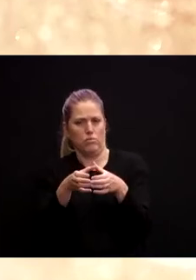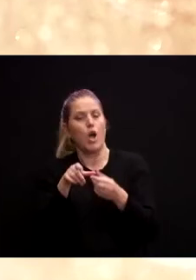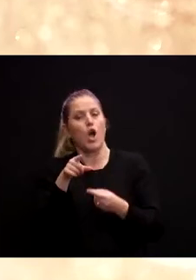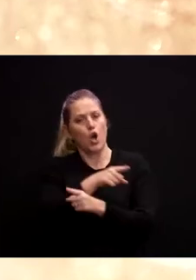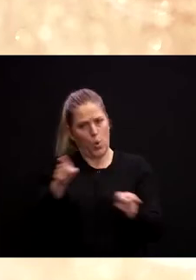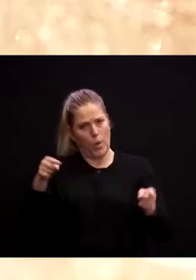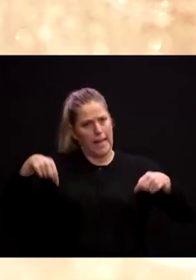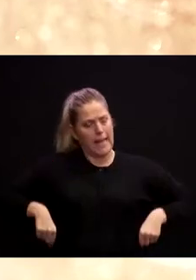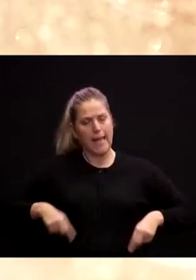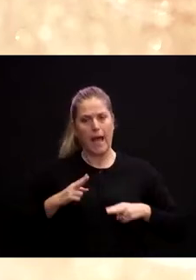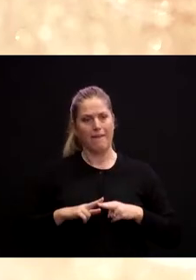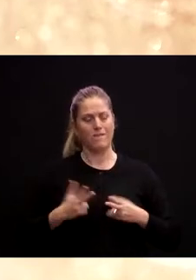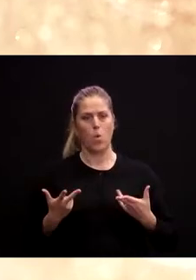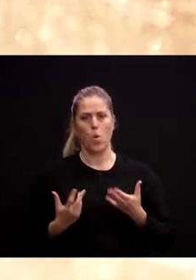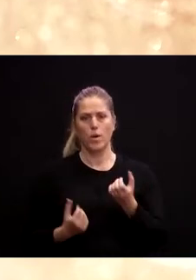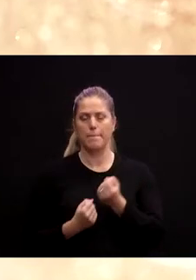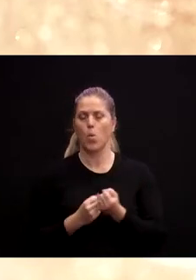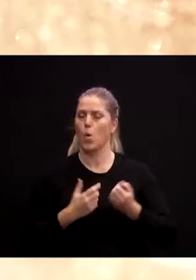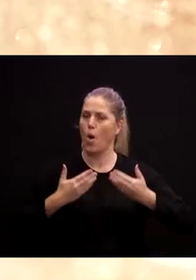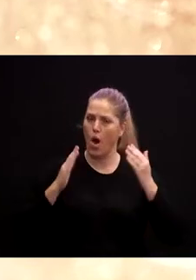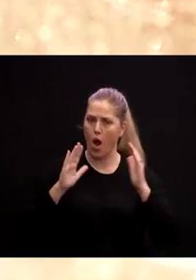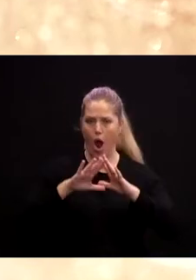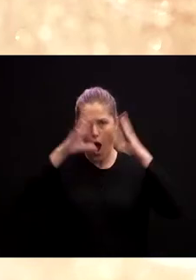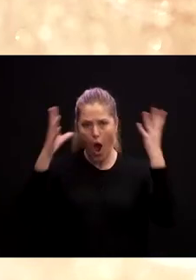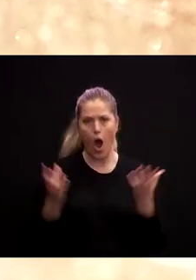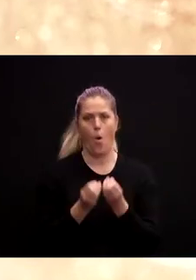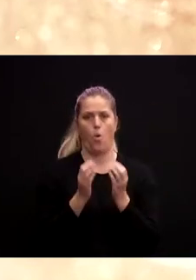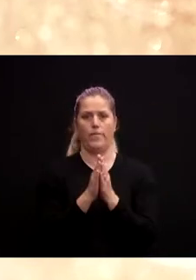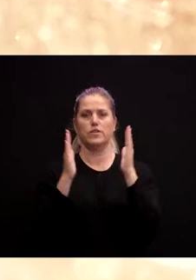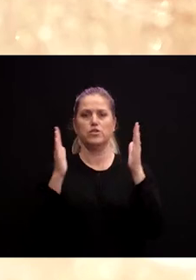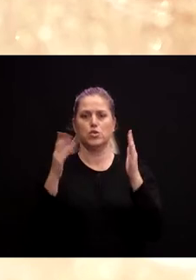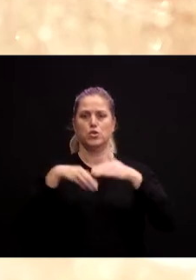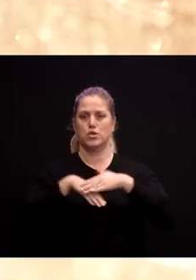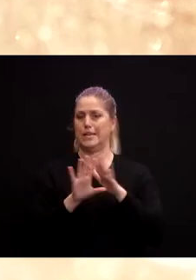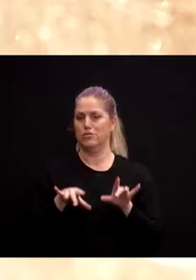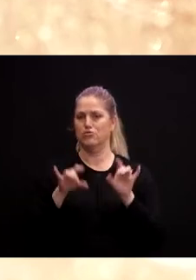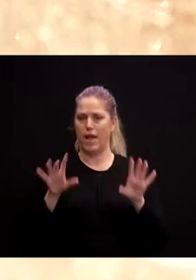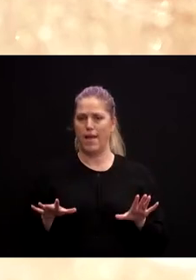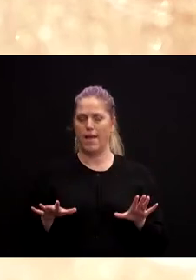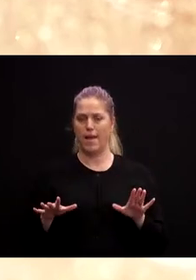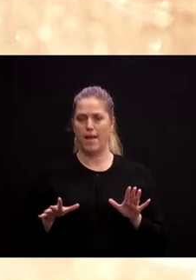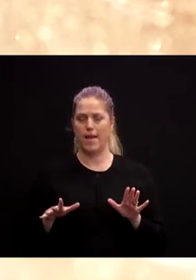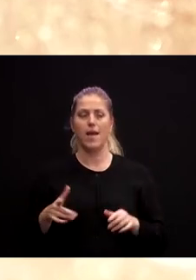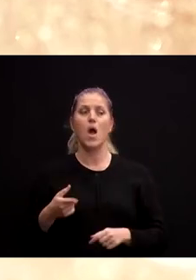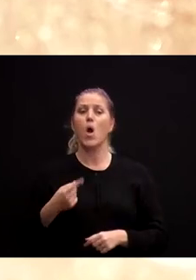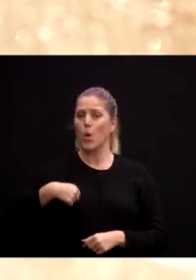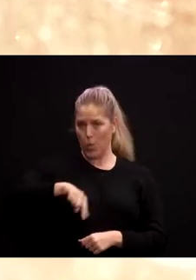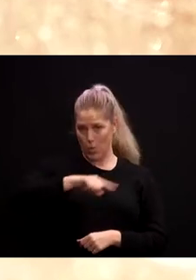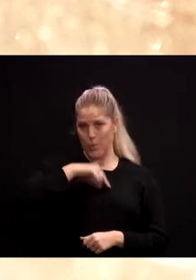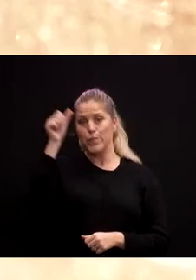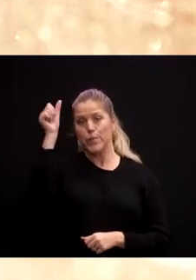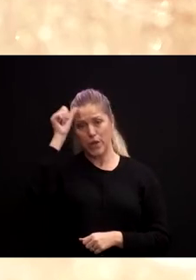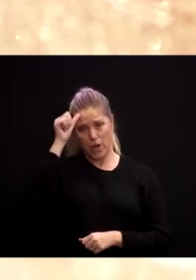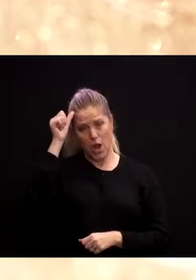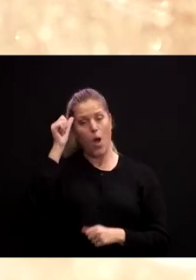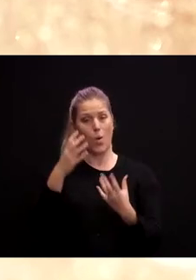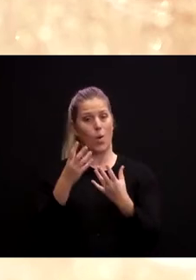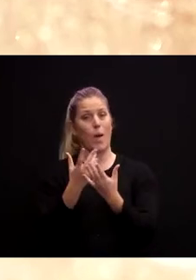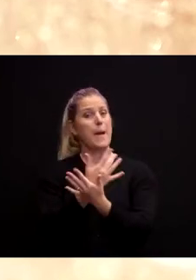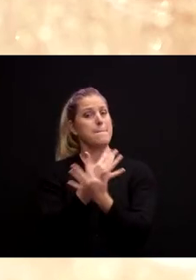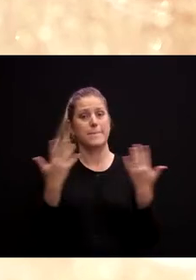in Australia. And we're also very mindful that many of those from one of the Eastern